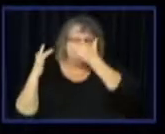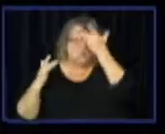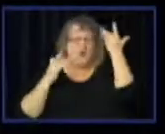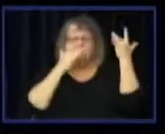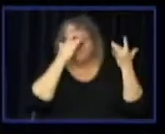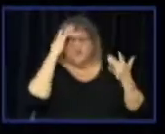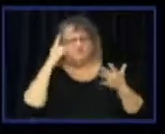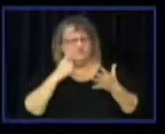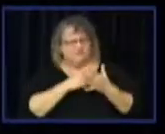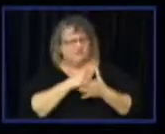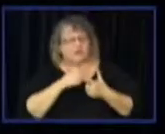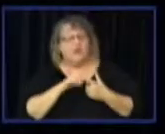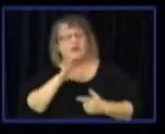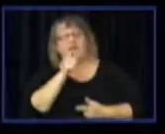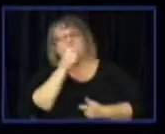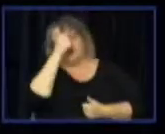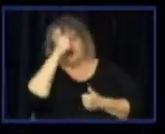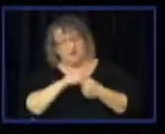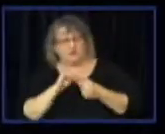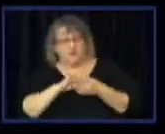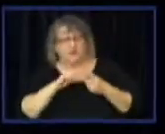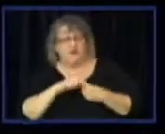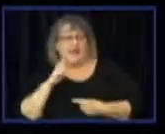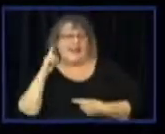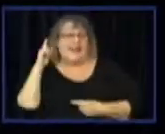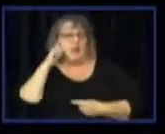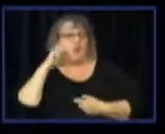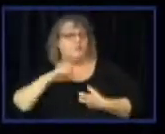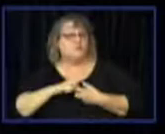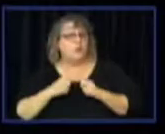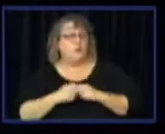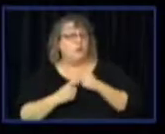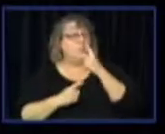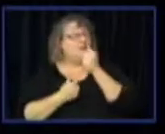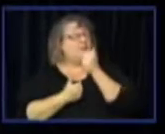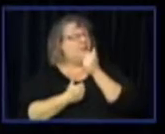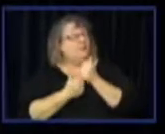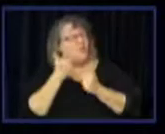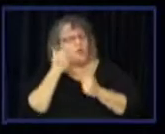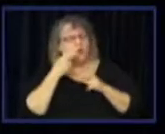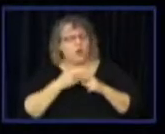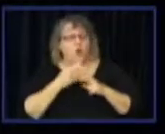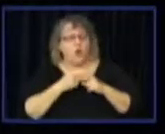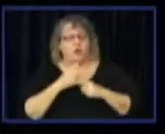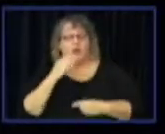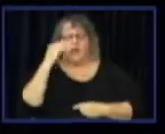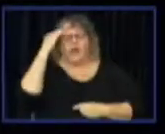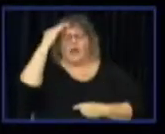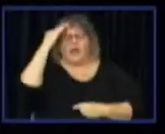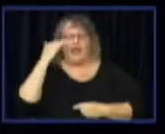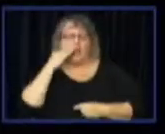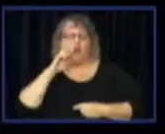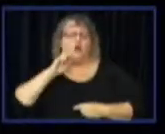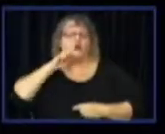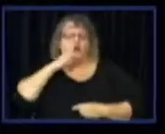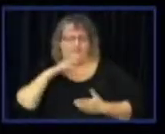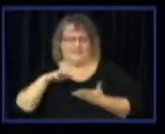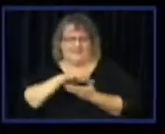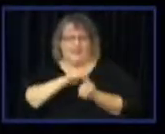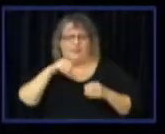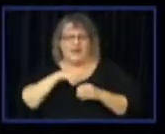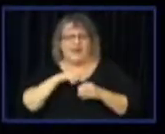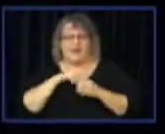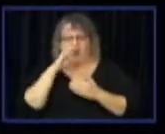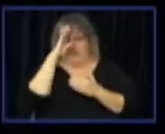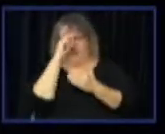mentioned. And interesting, we were talking about hearing problems, but one of the most common, what we call cranial nerve injuries in